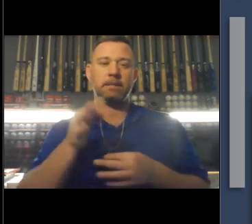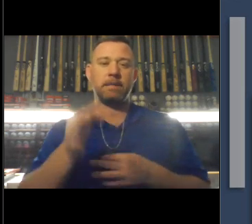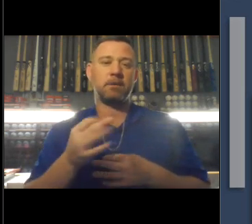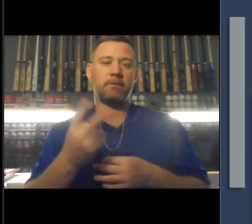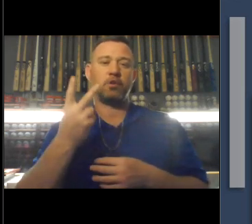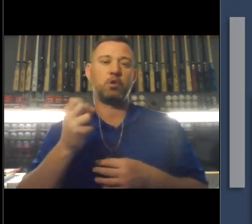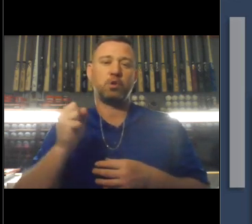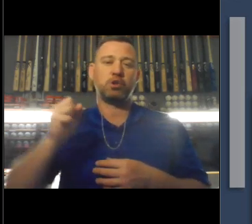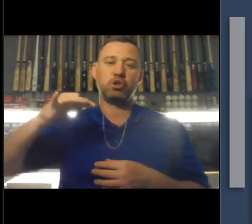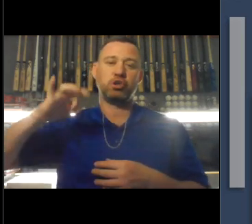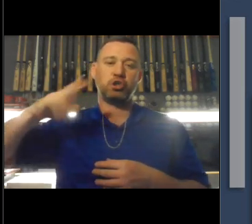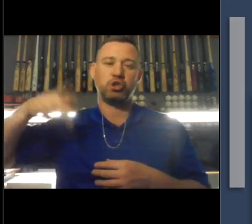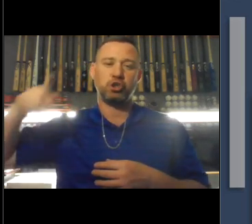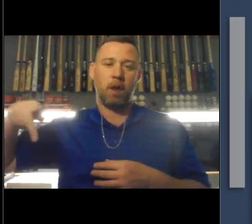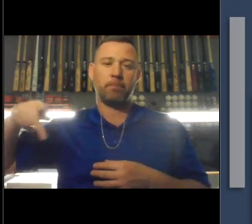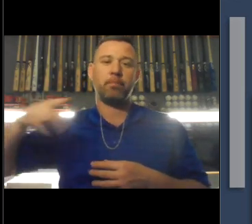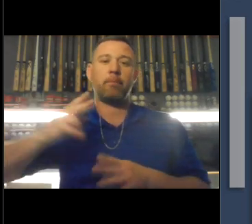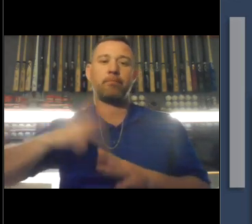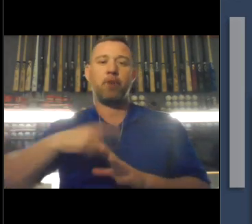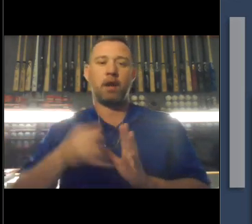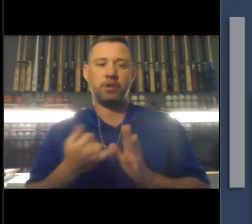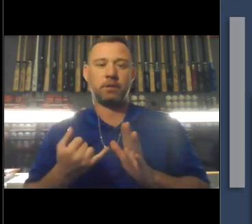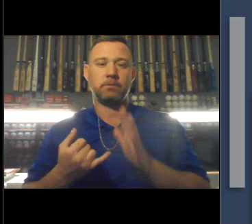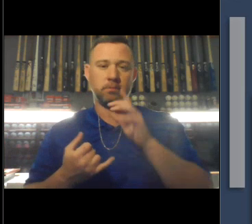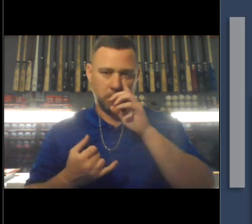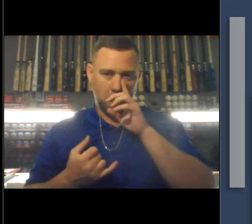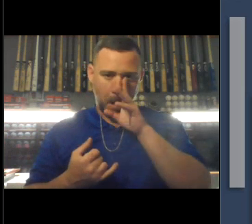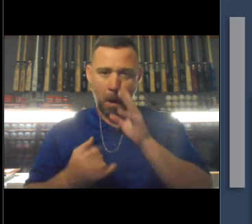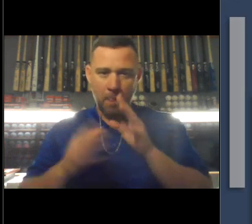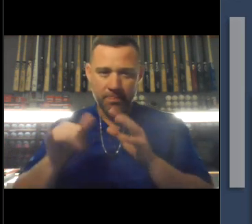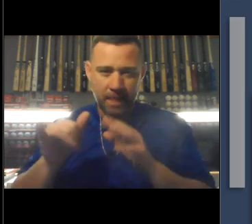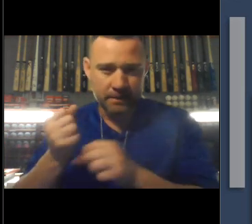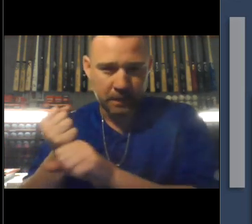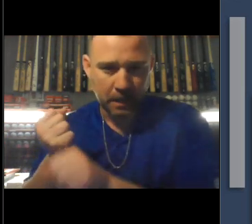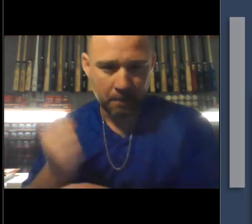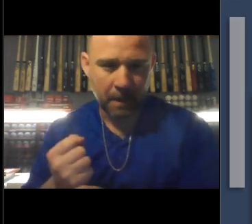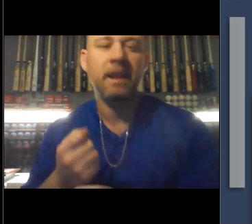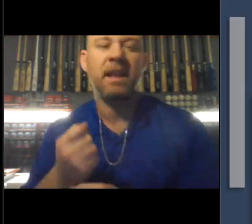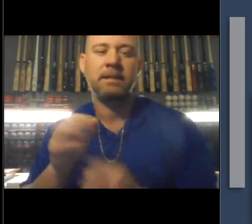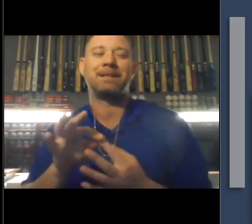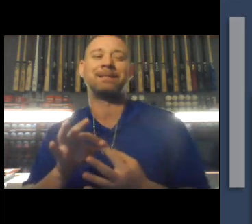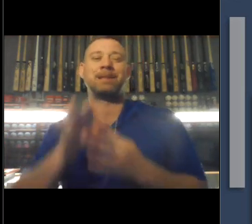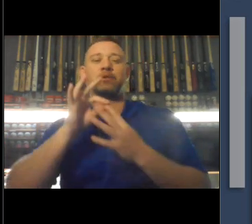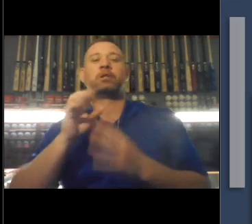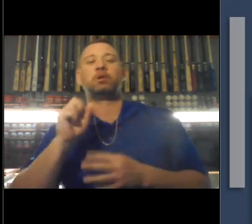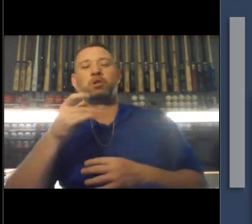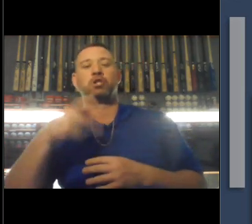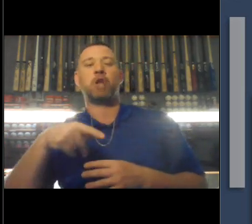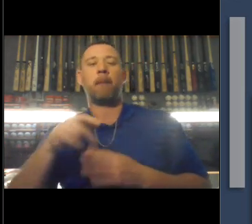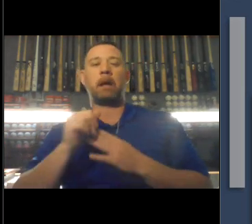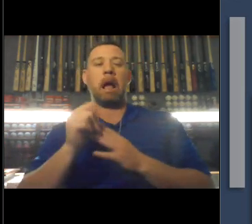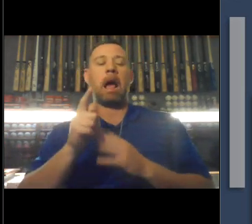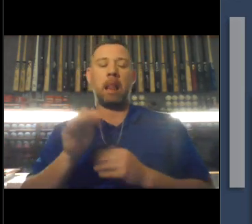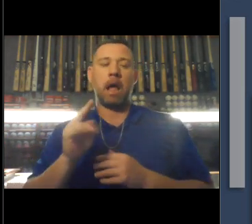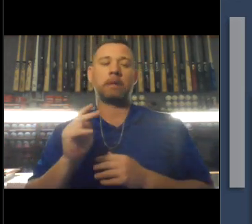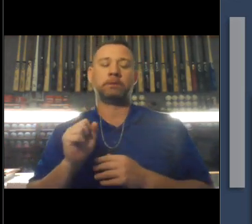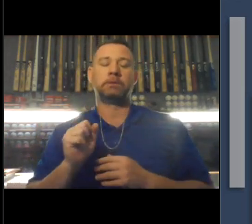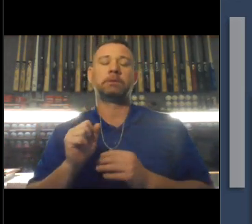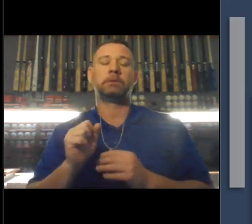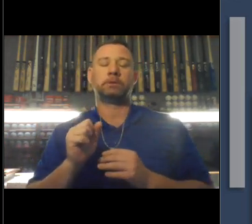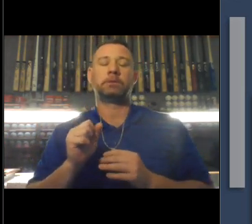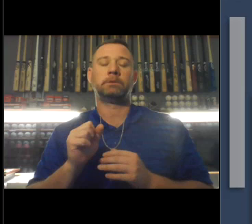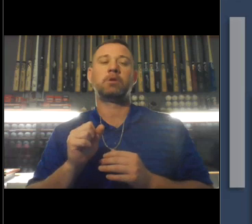projects. The request for a post-fact time extension is being made as an exception to shop guidelines. Please also note there